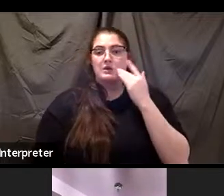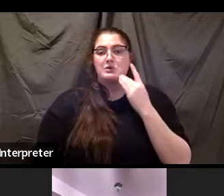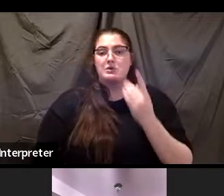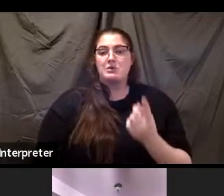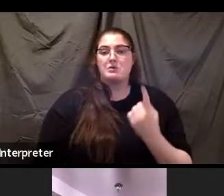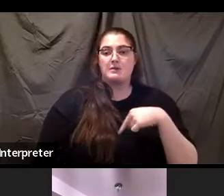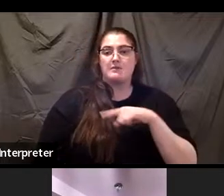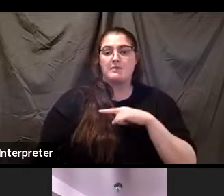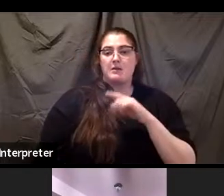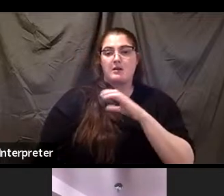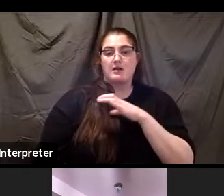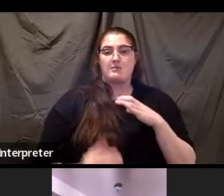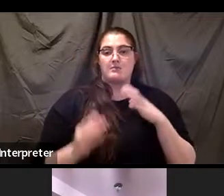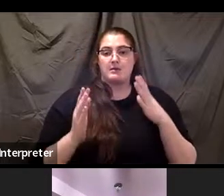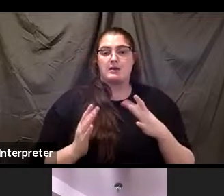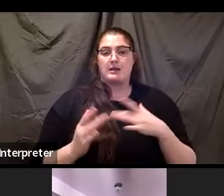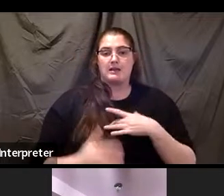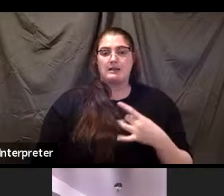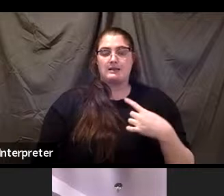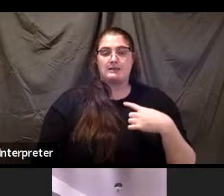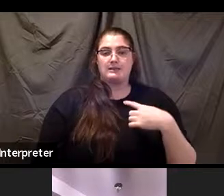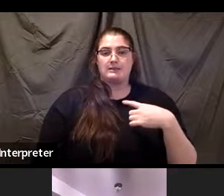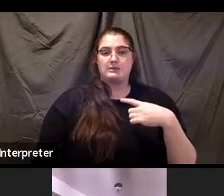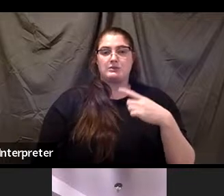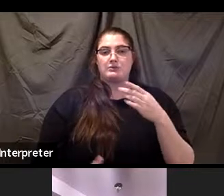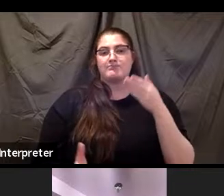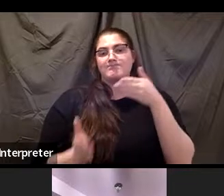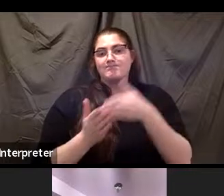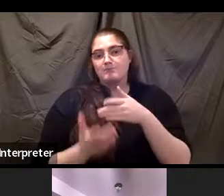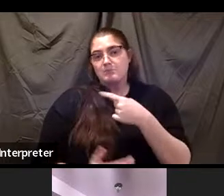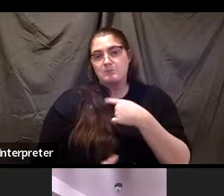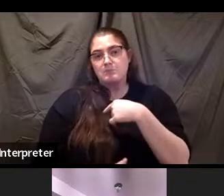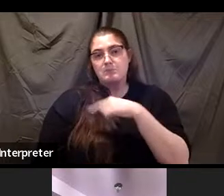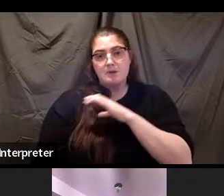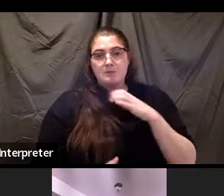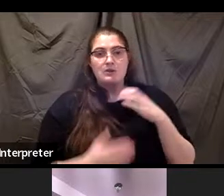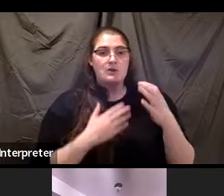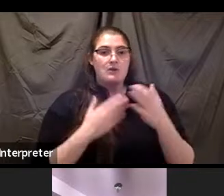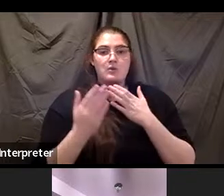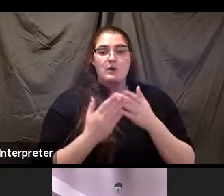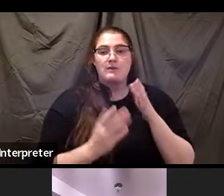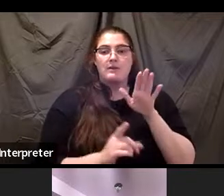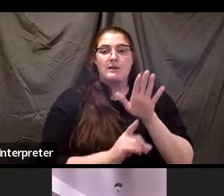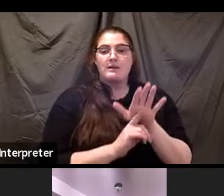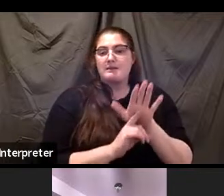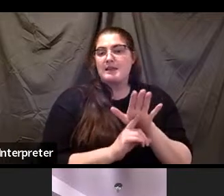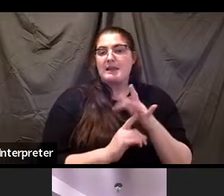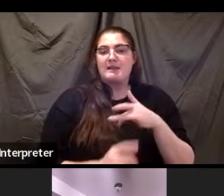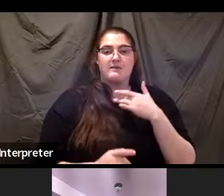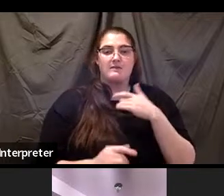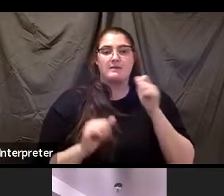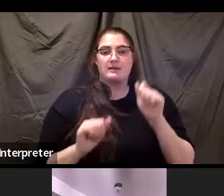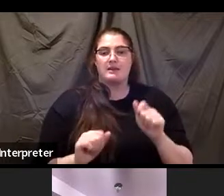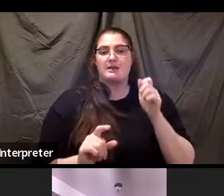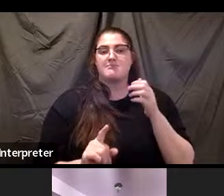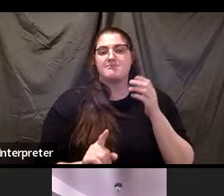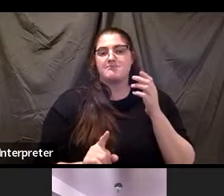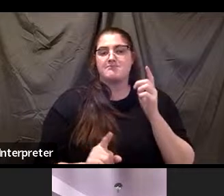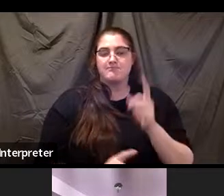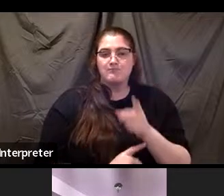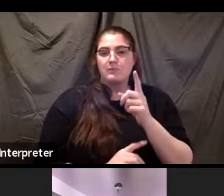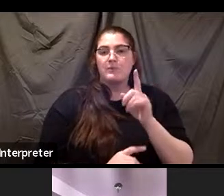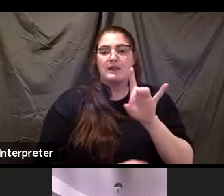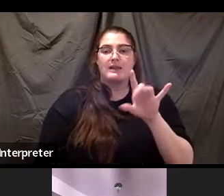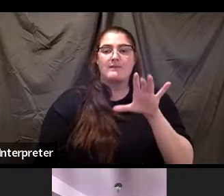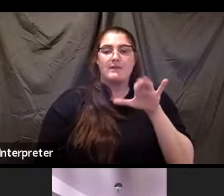to accuse the commission of whatever she feels is, can be accused of. The